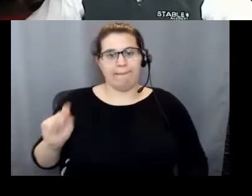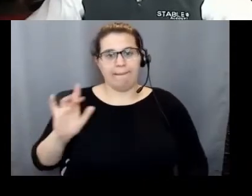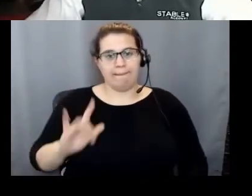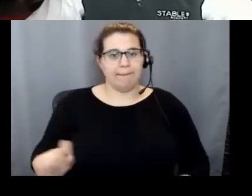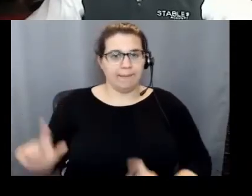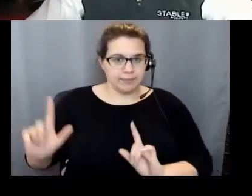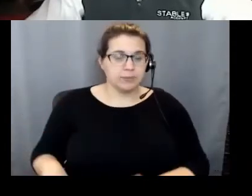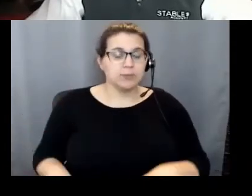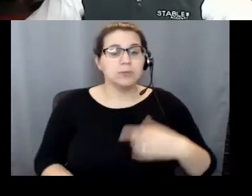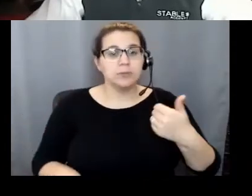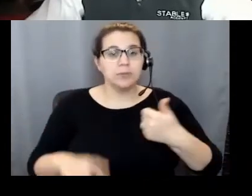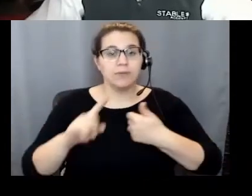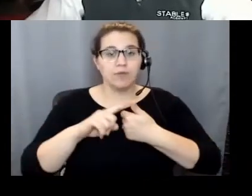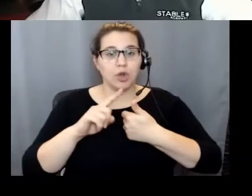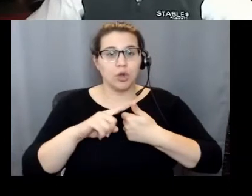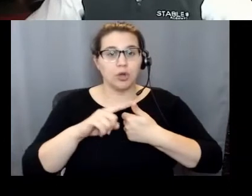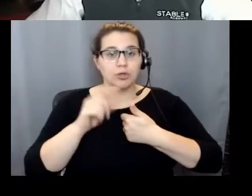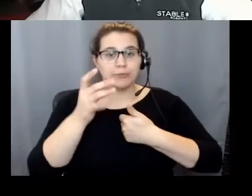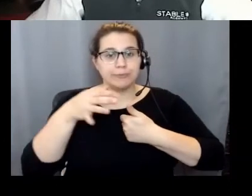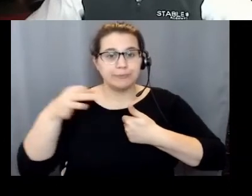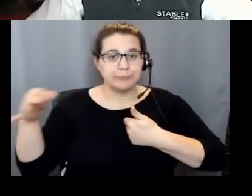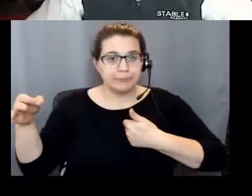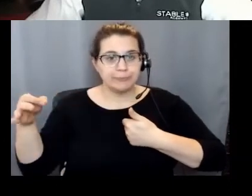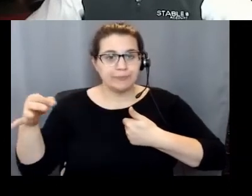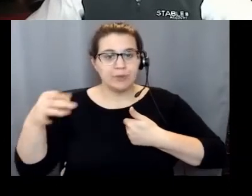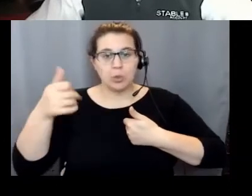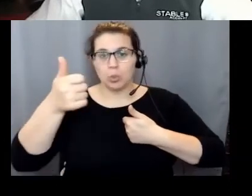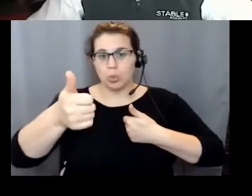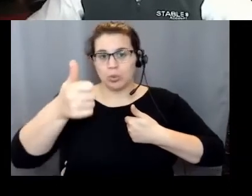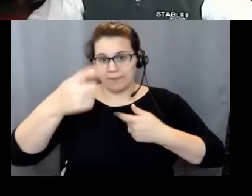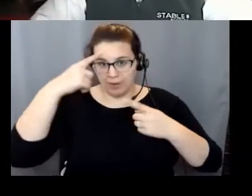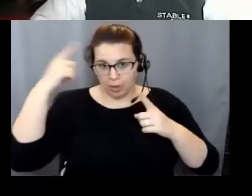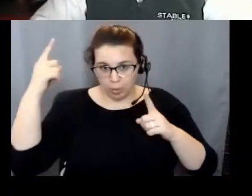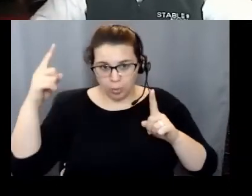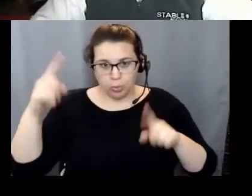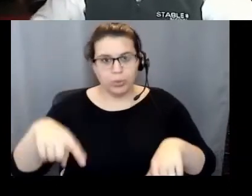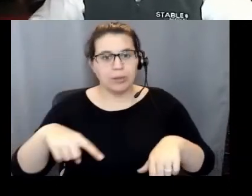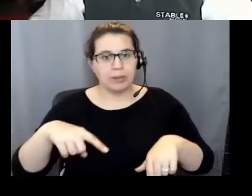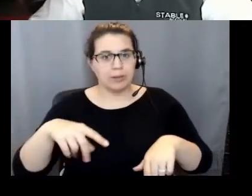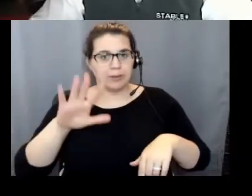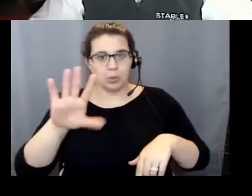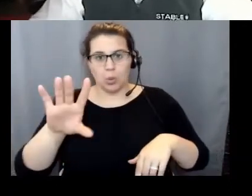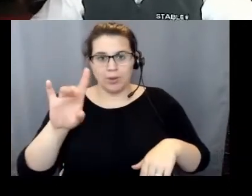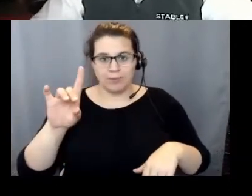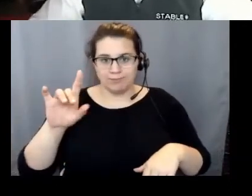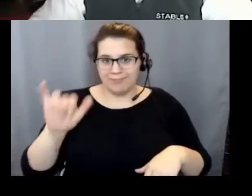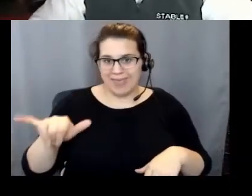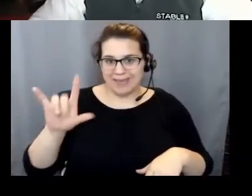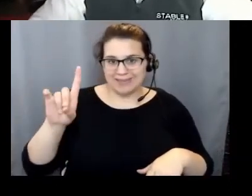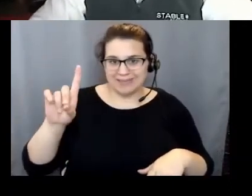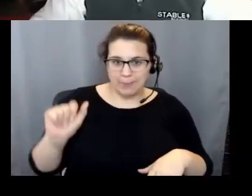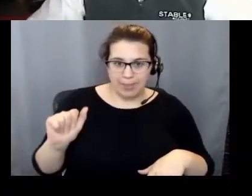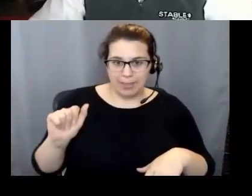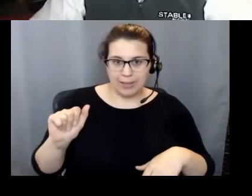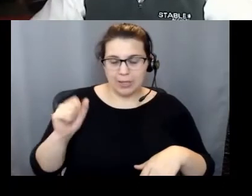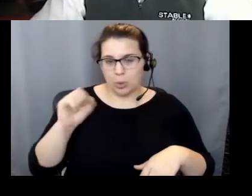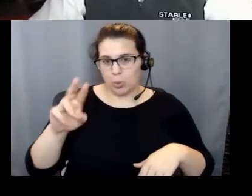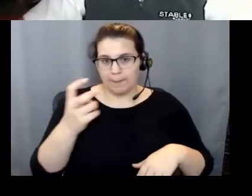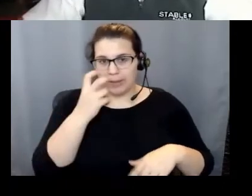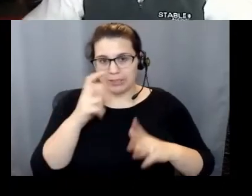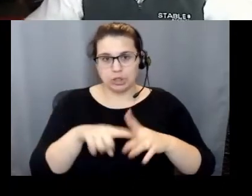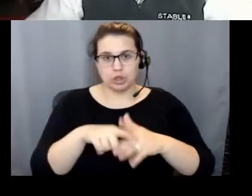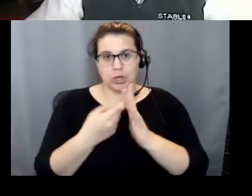continue. The first, you're certifying that the disability or blindness developed before the age of 26.